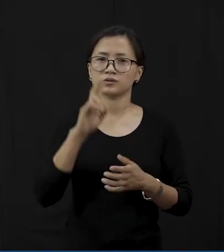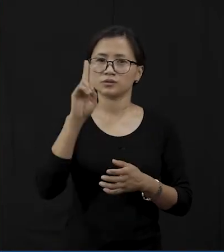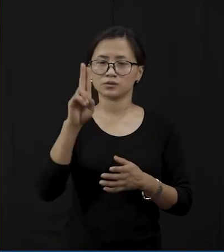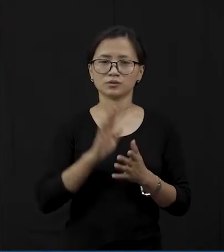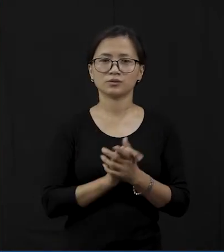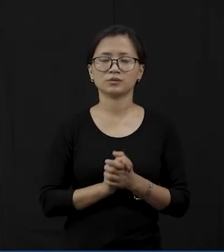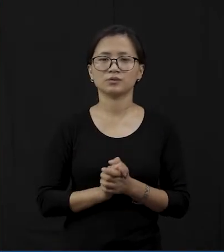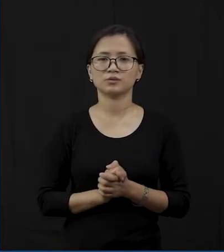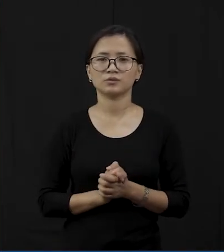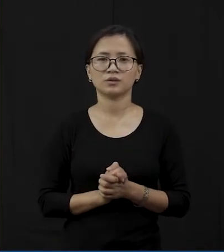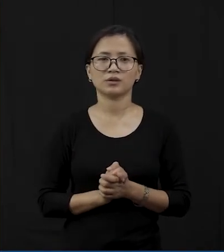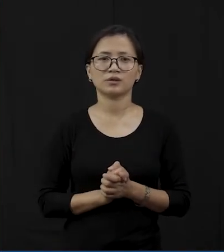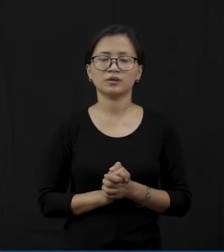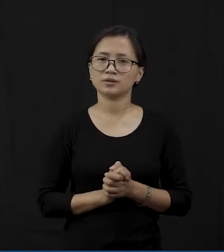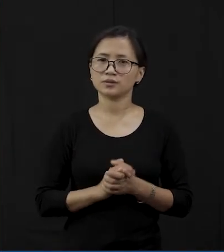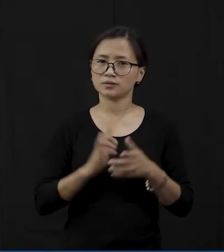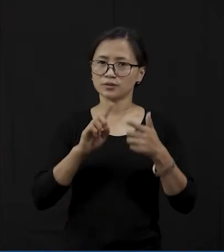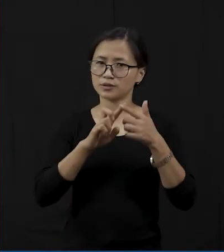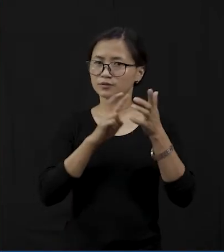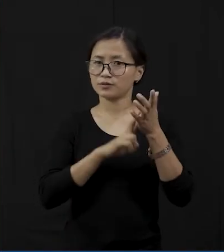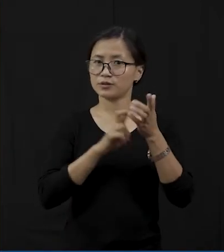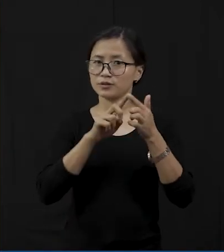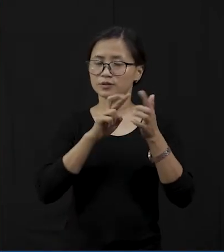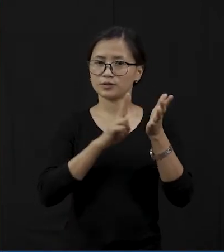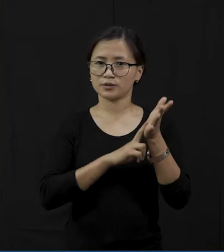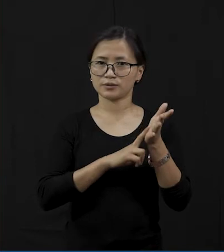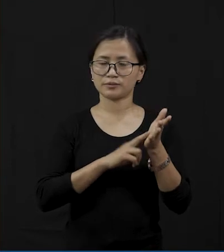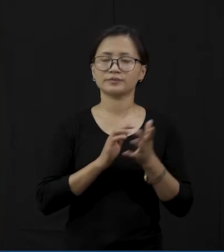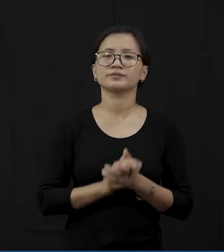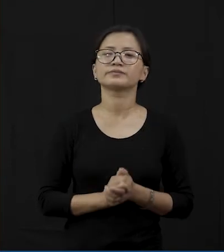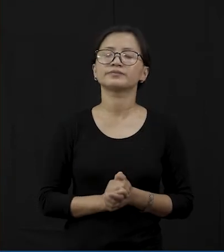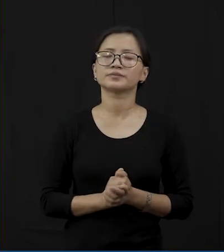So we write it even.